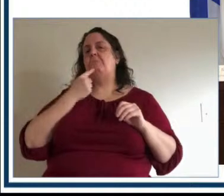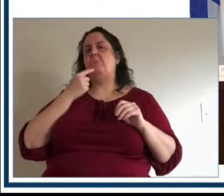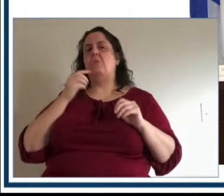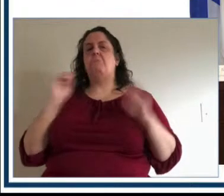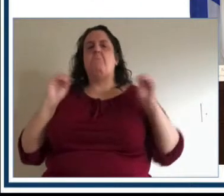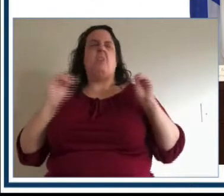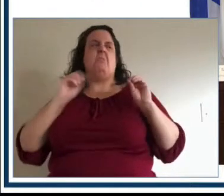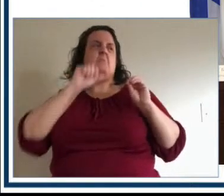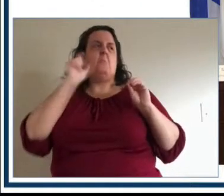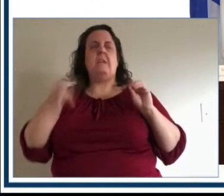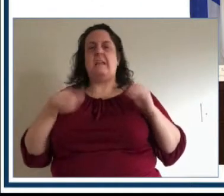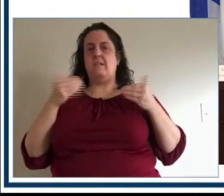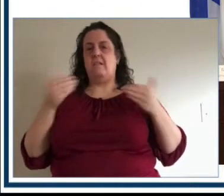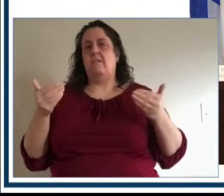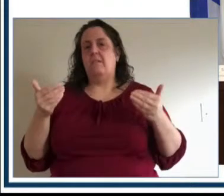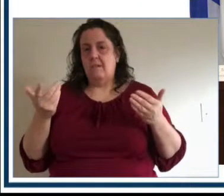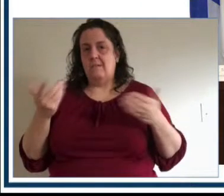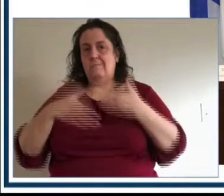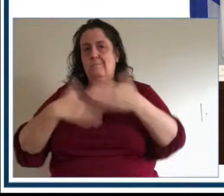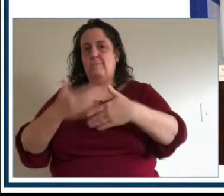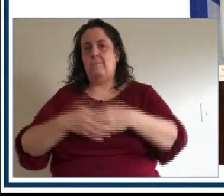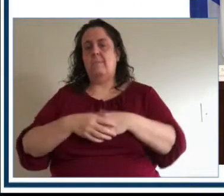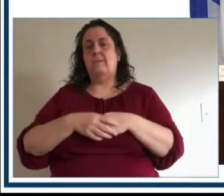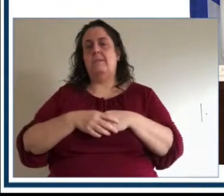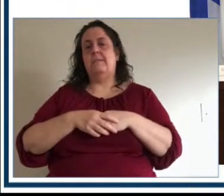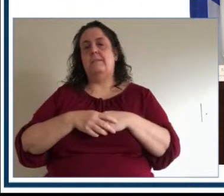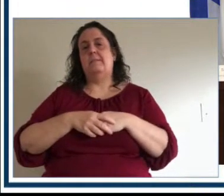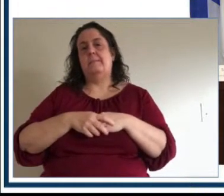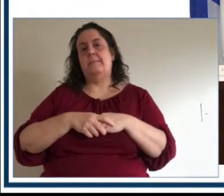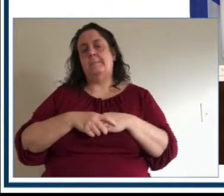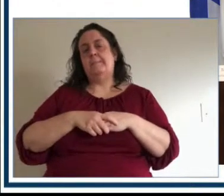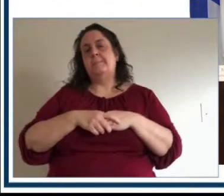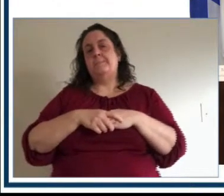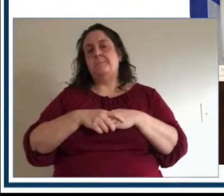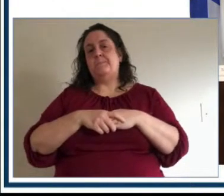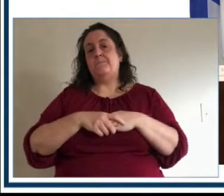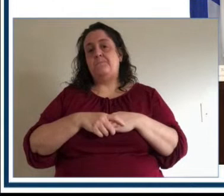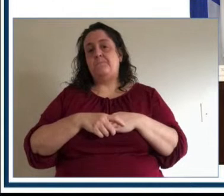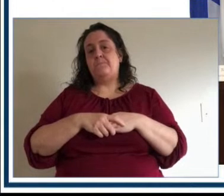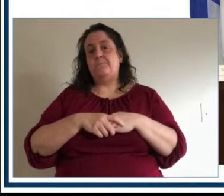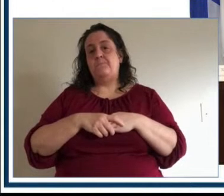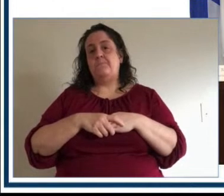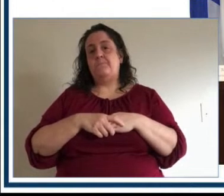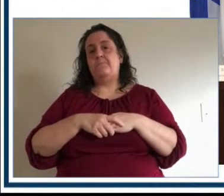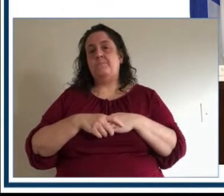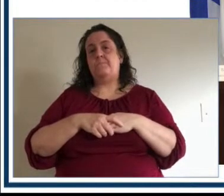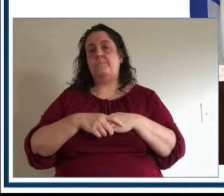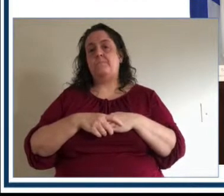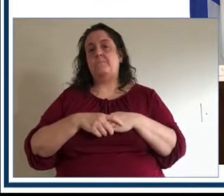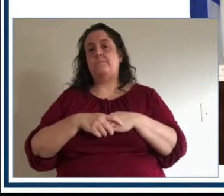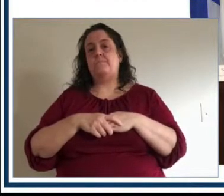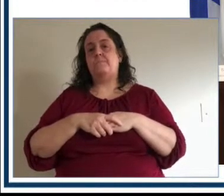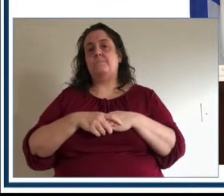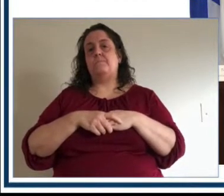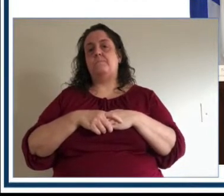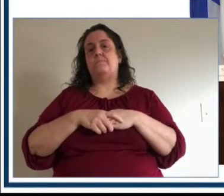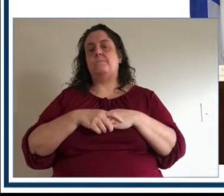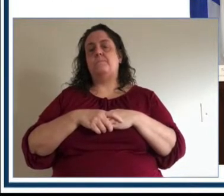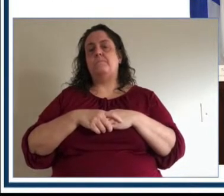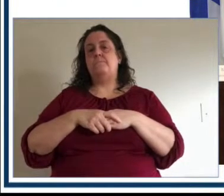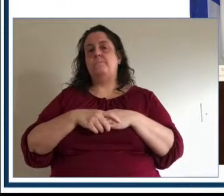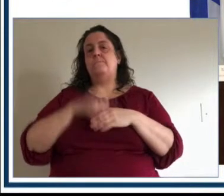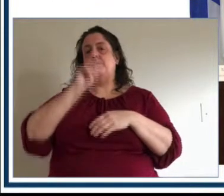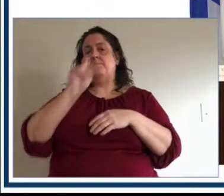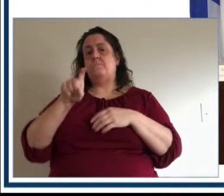care center and the cases announced over the weekend at Dow, are they directly traceable to the St. FX outbreak? Yes,